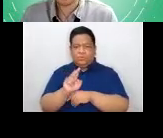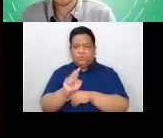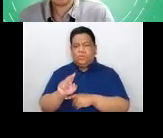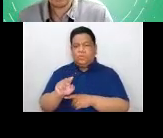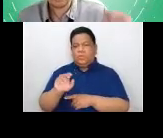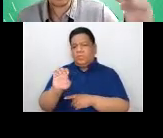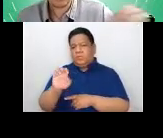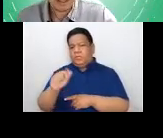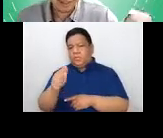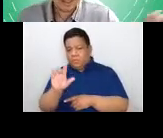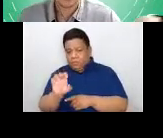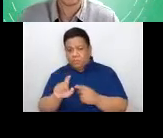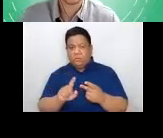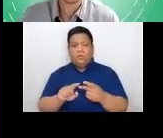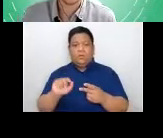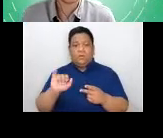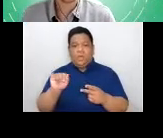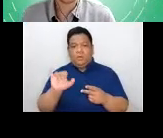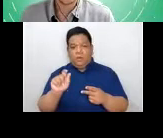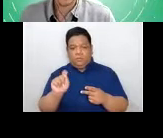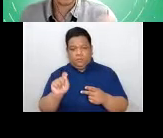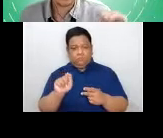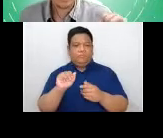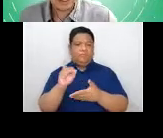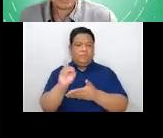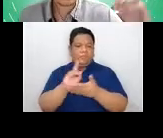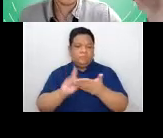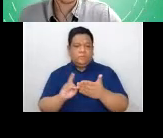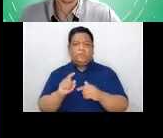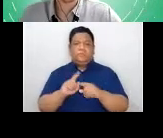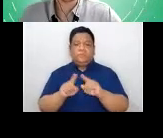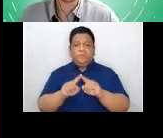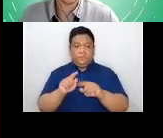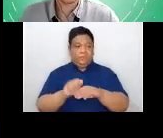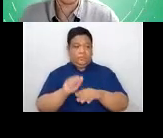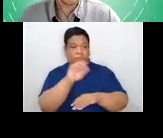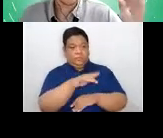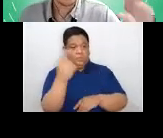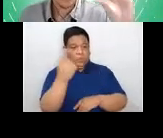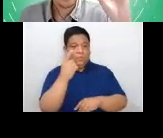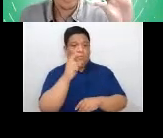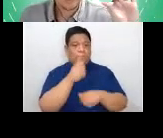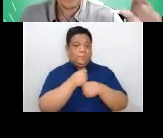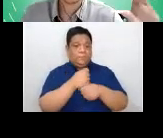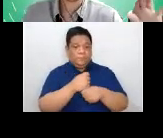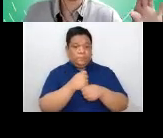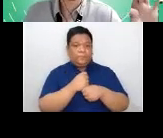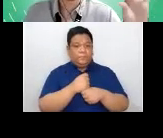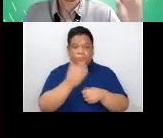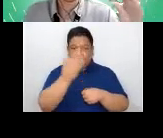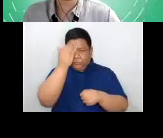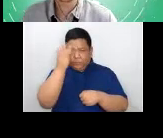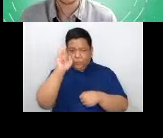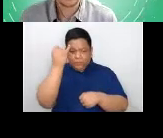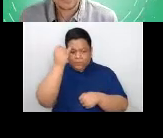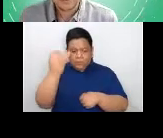is a software where you can design electronic circuits. And if you send it to someone who can manufacture it, they'll make you your exact idea